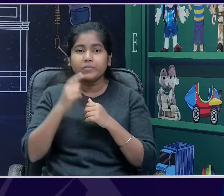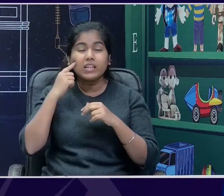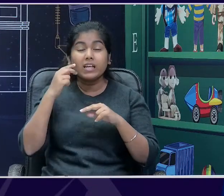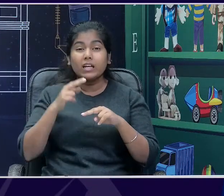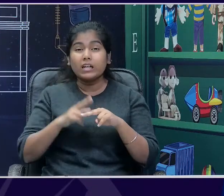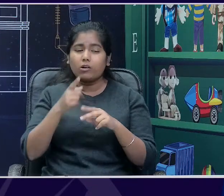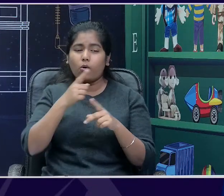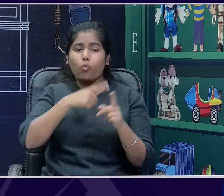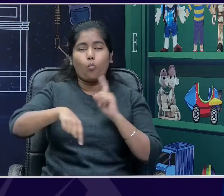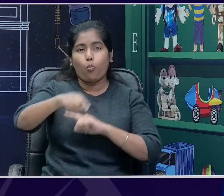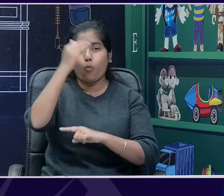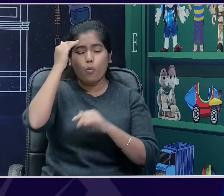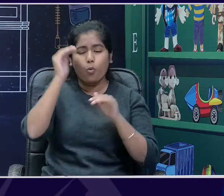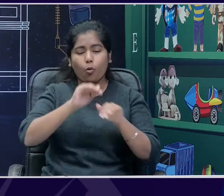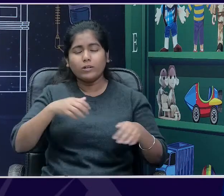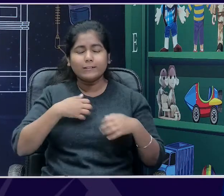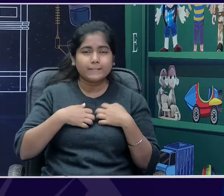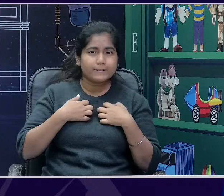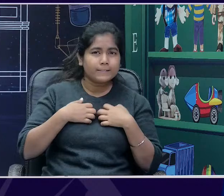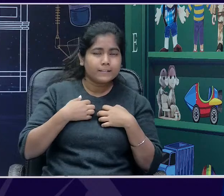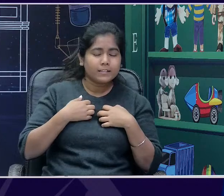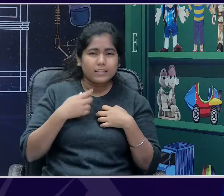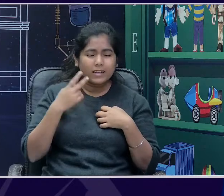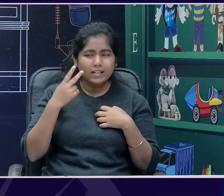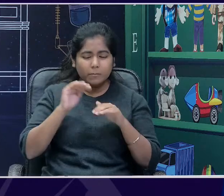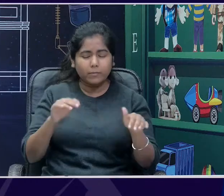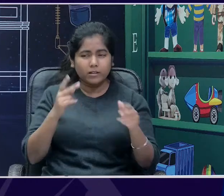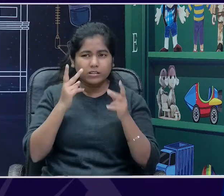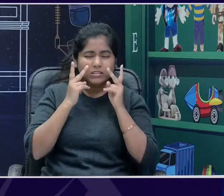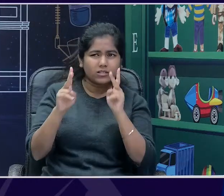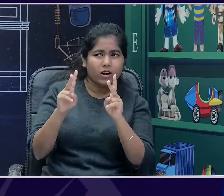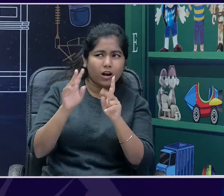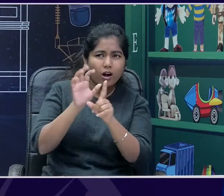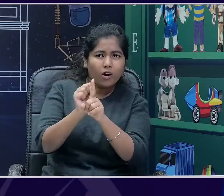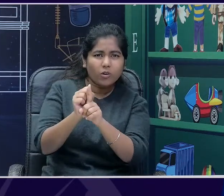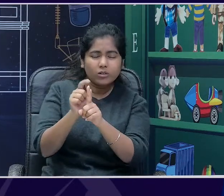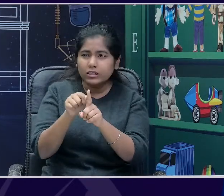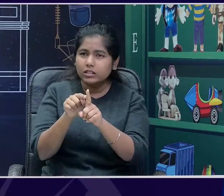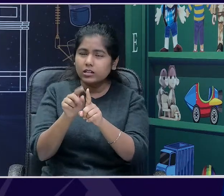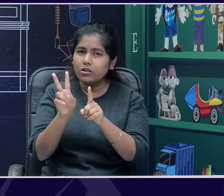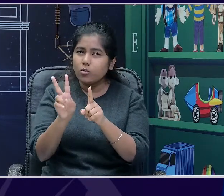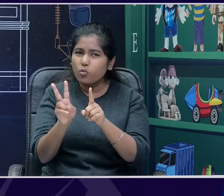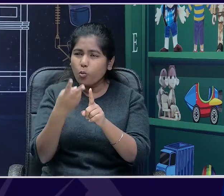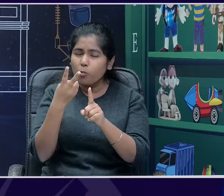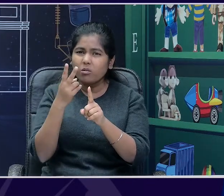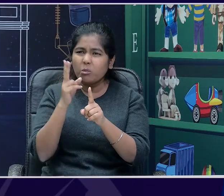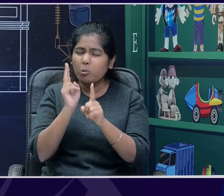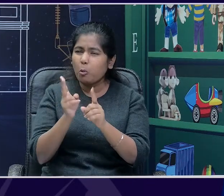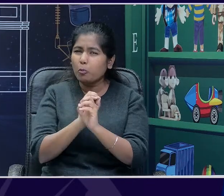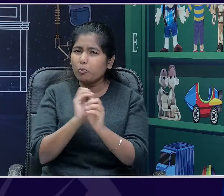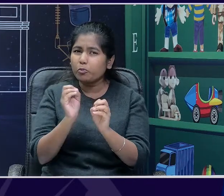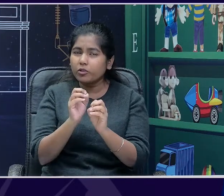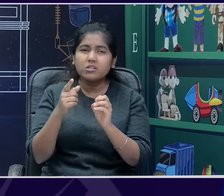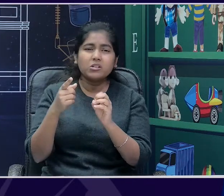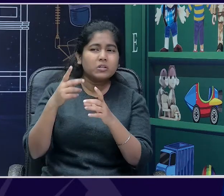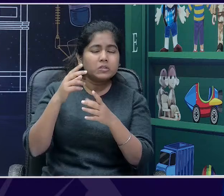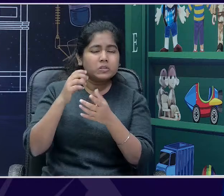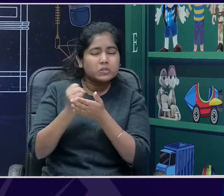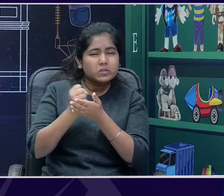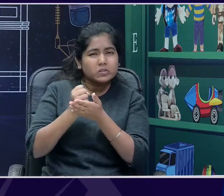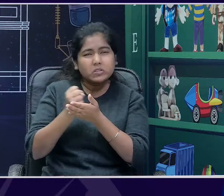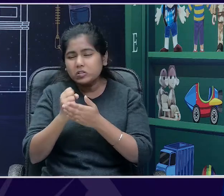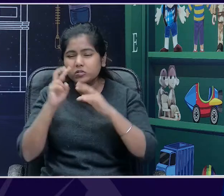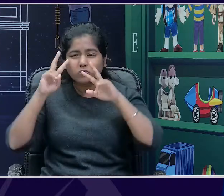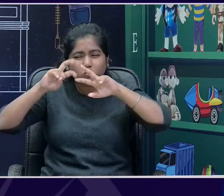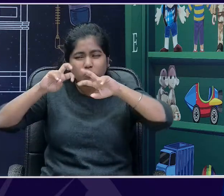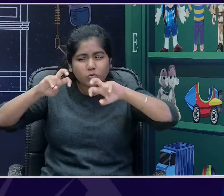different, something abnormal, then they have their interest. They keep on exploring, finding,